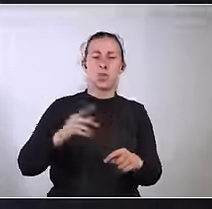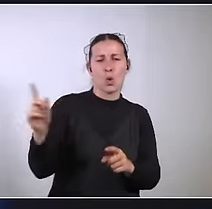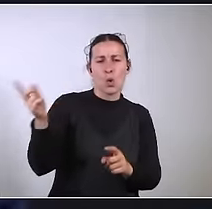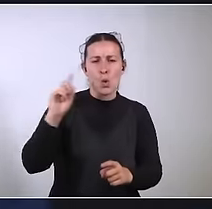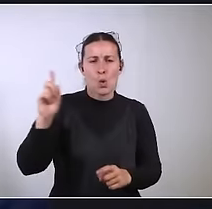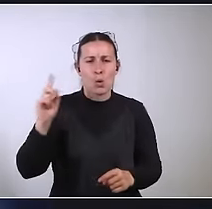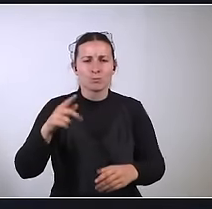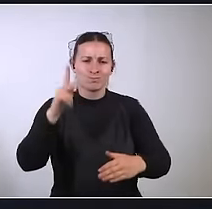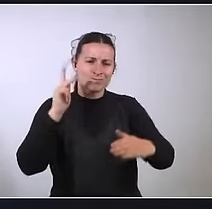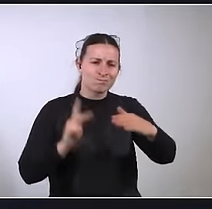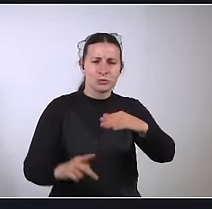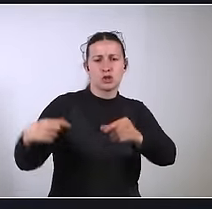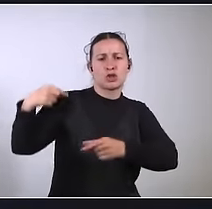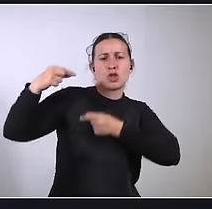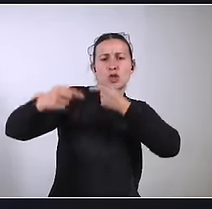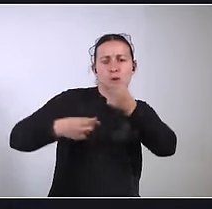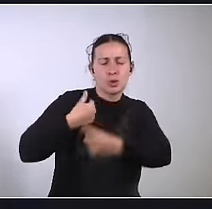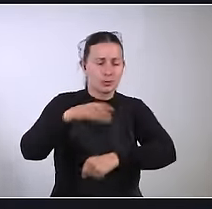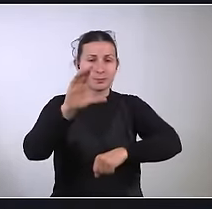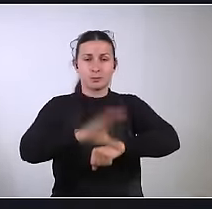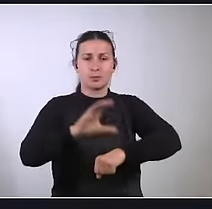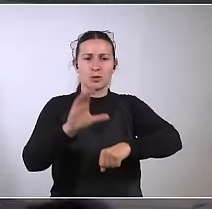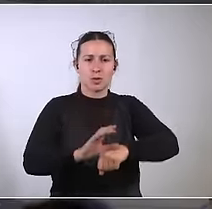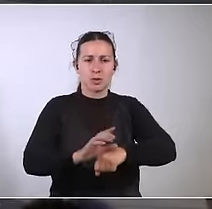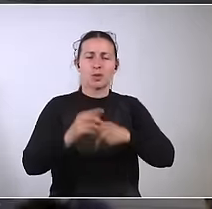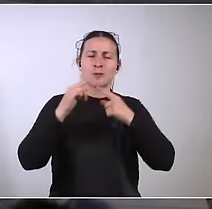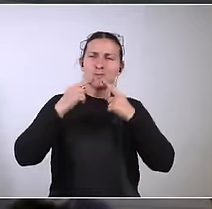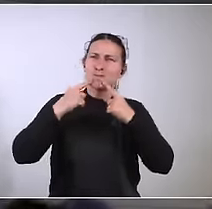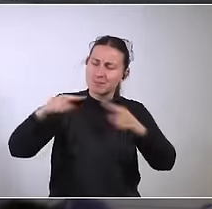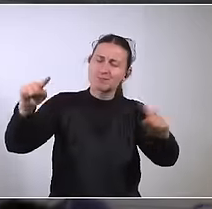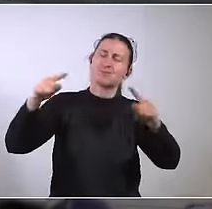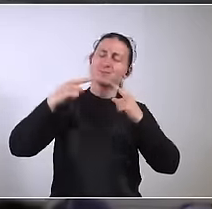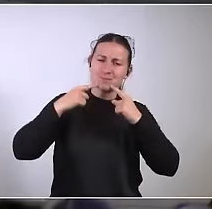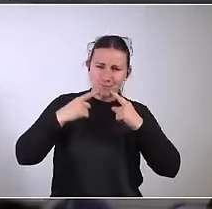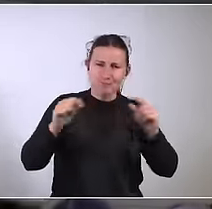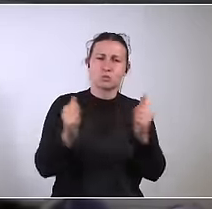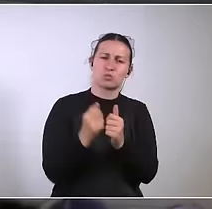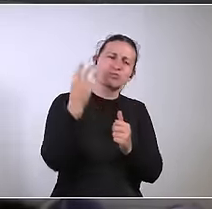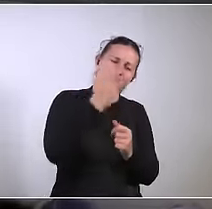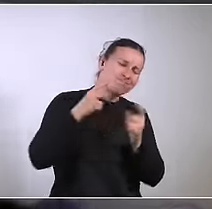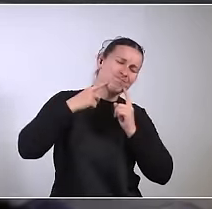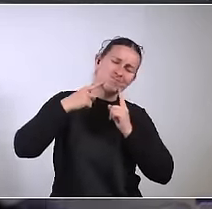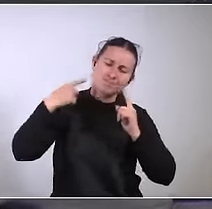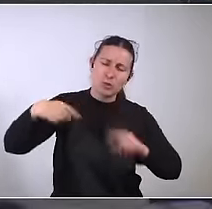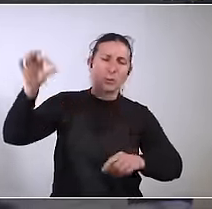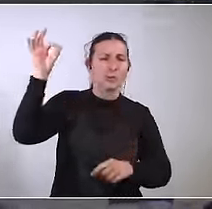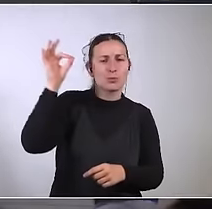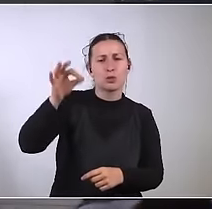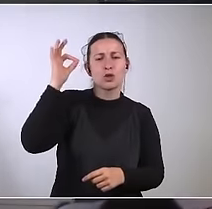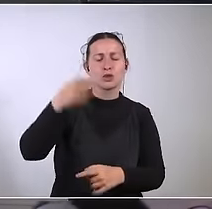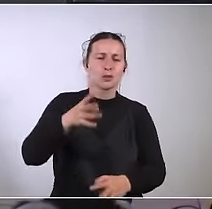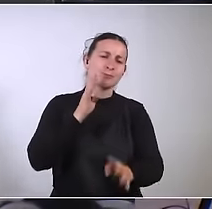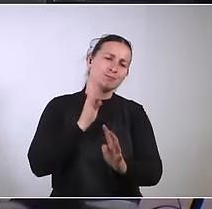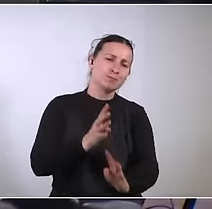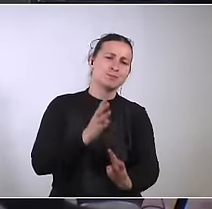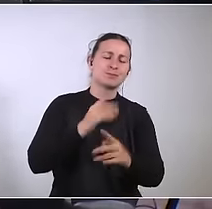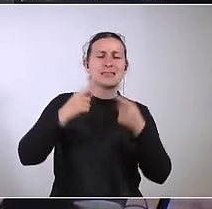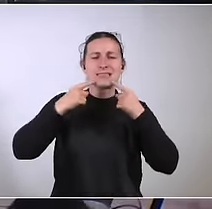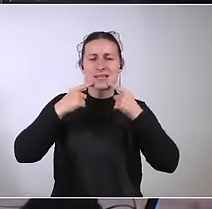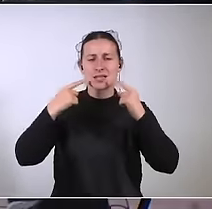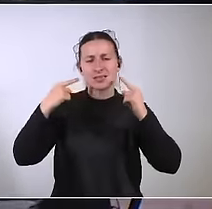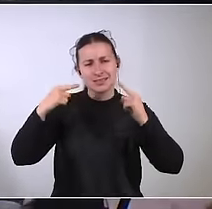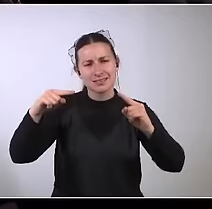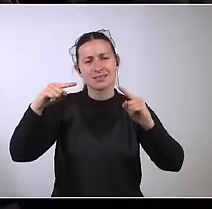generation? Where's that prophetical church? Prophesy with the fruit of your lips, preach it, speak it,